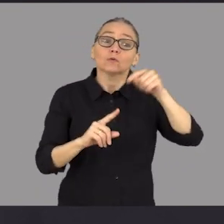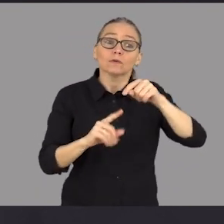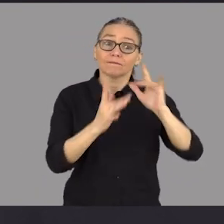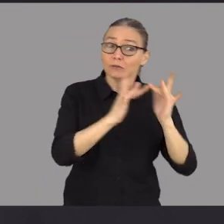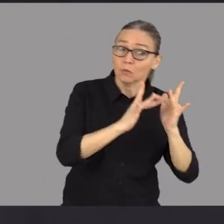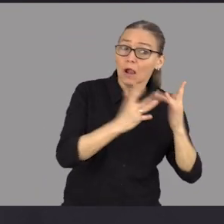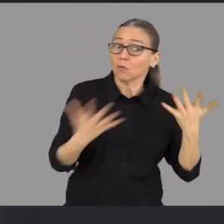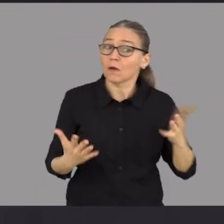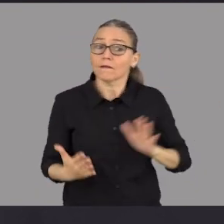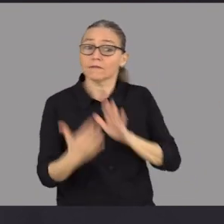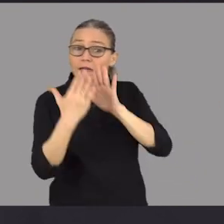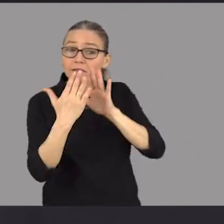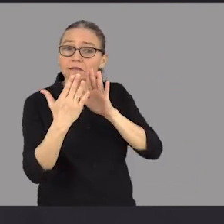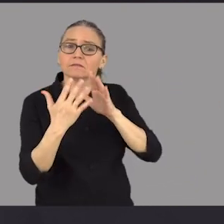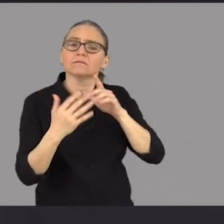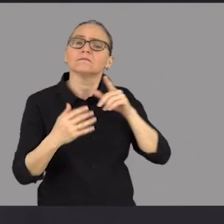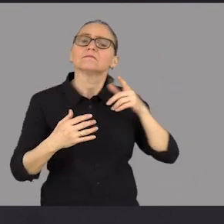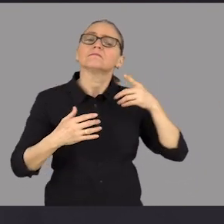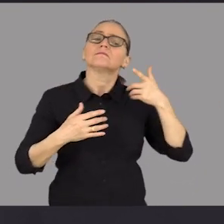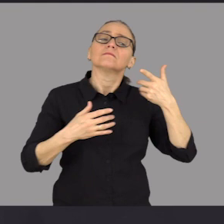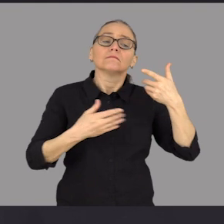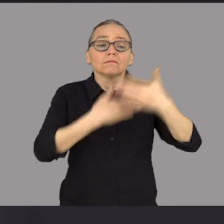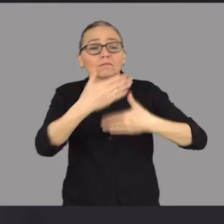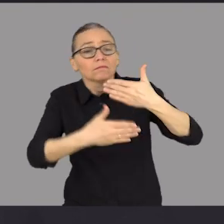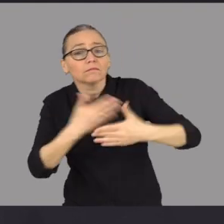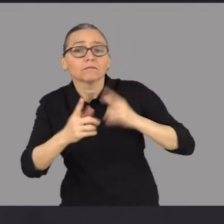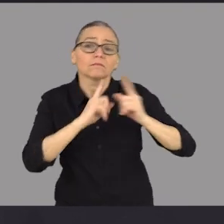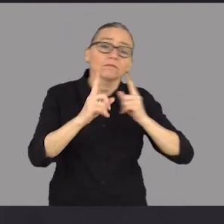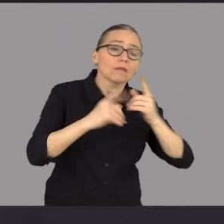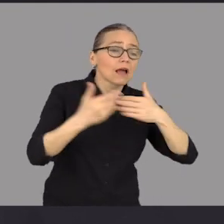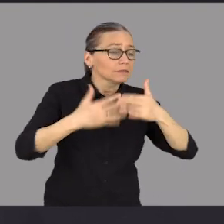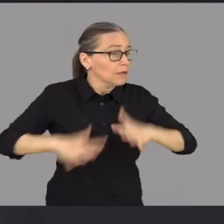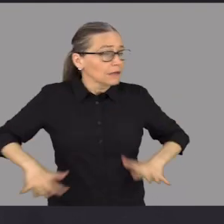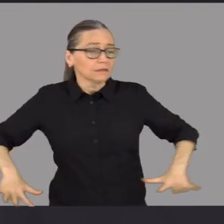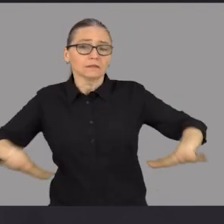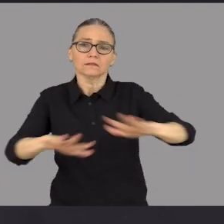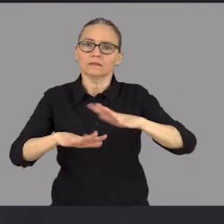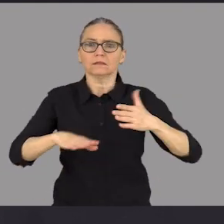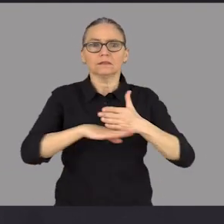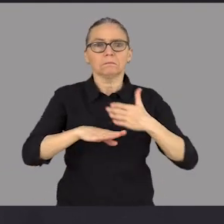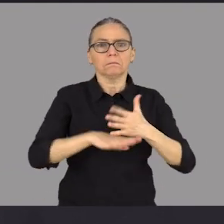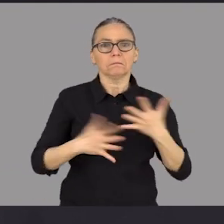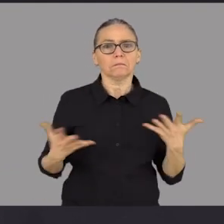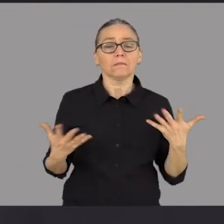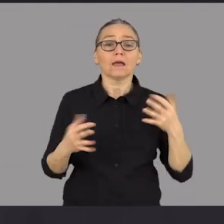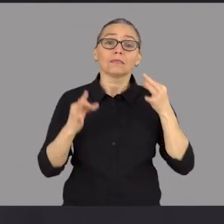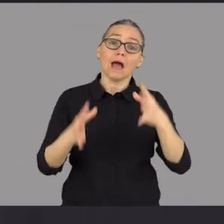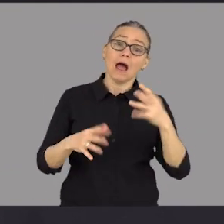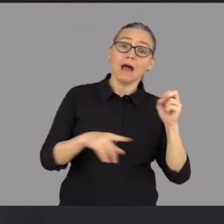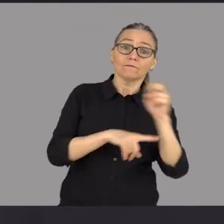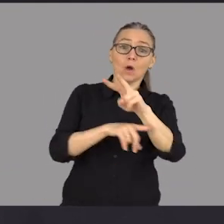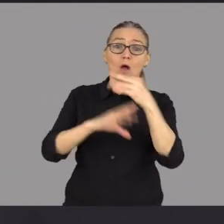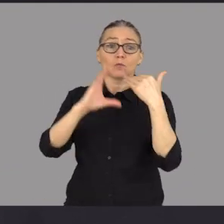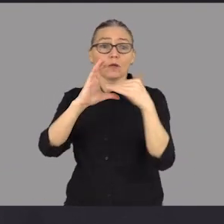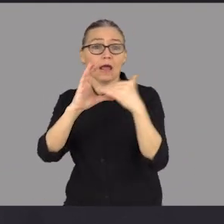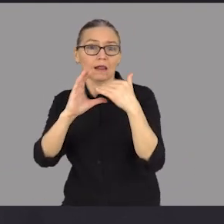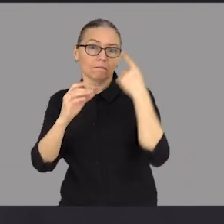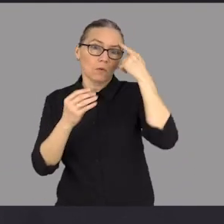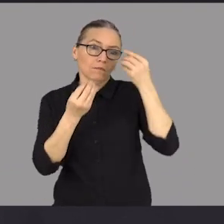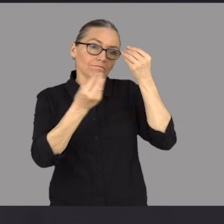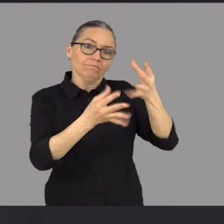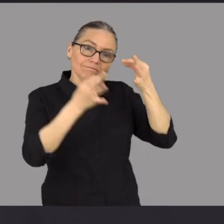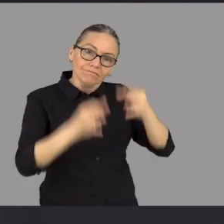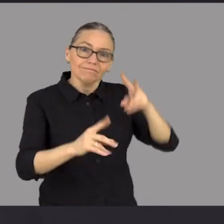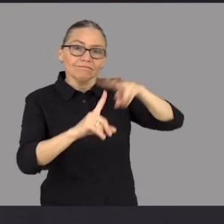Invite candidates to share any accommodation requests or other considerations when you email them to schedule